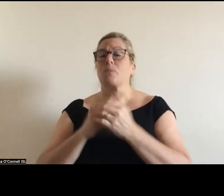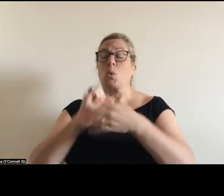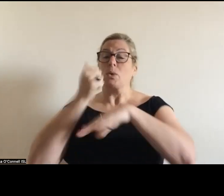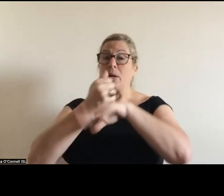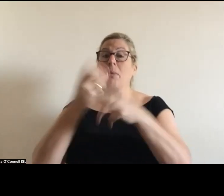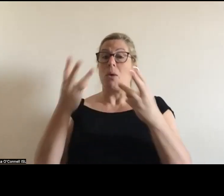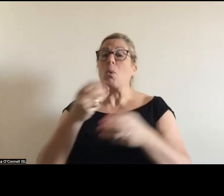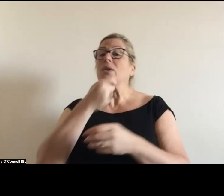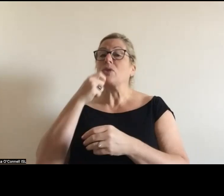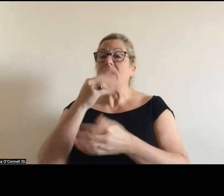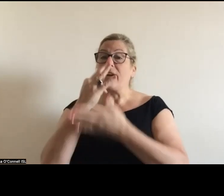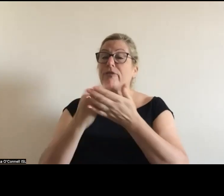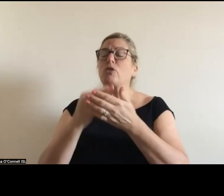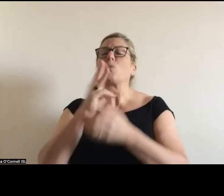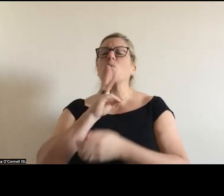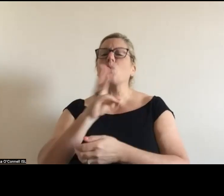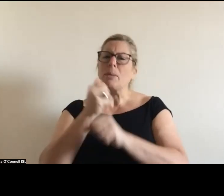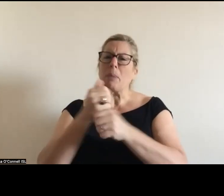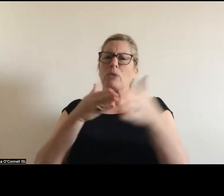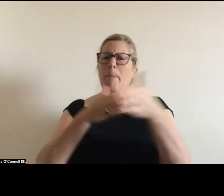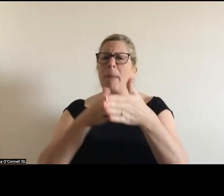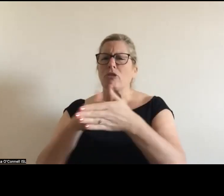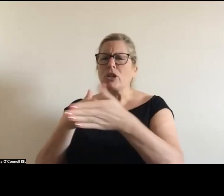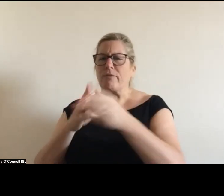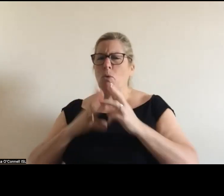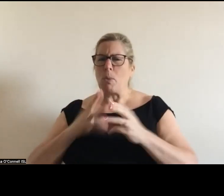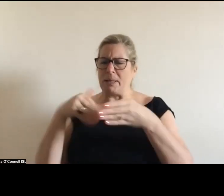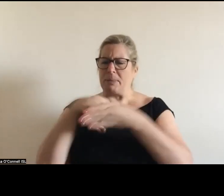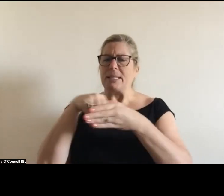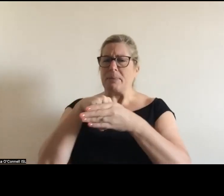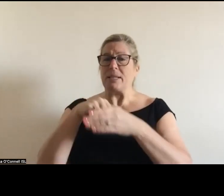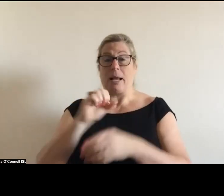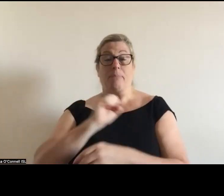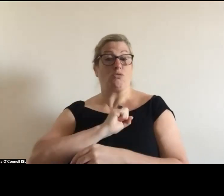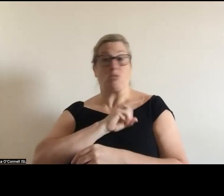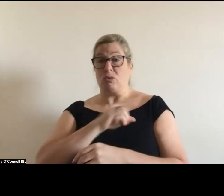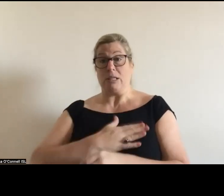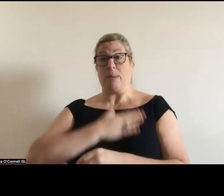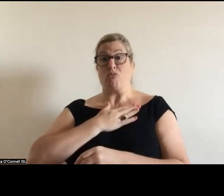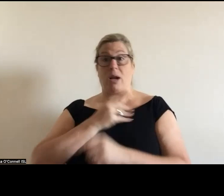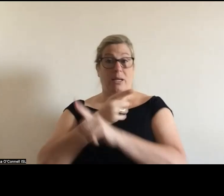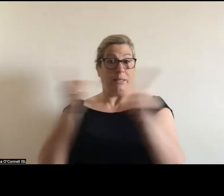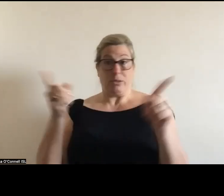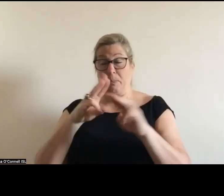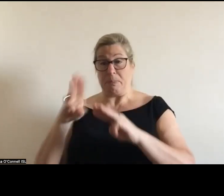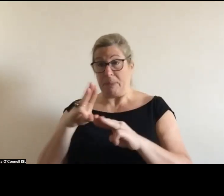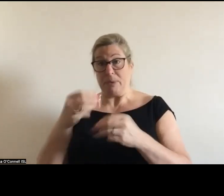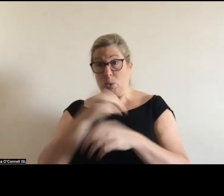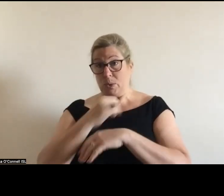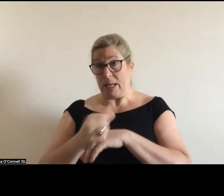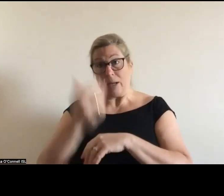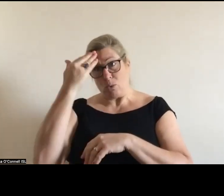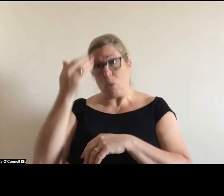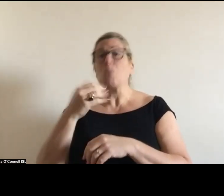couple words about the barriers to women's full participation. And I'm sure none of this will come as a surprise to our listeners today. We've heard a lot about the